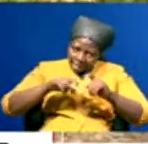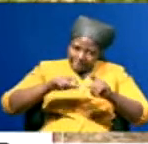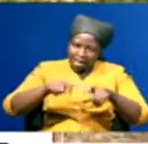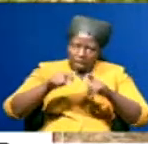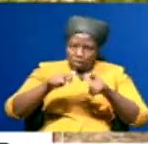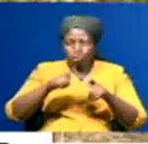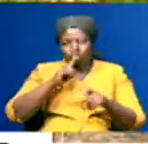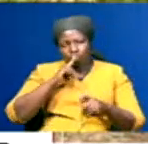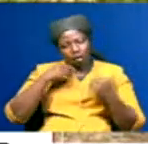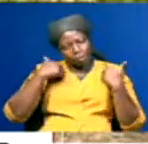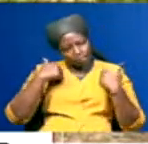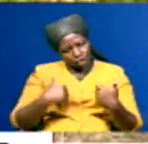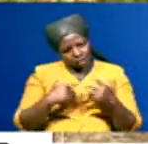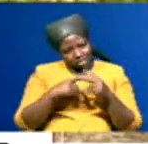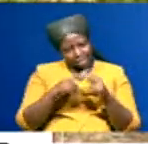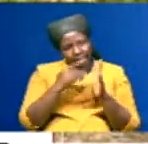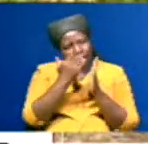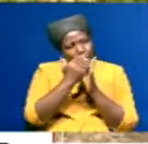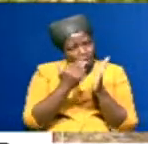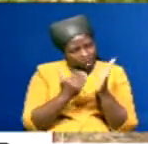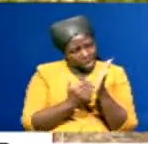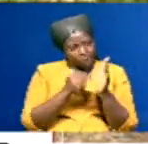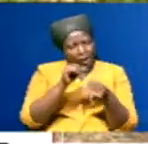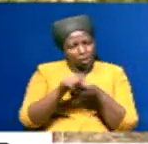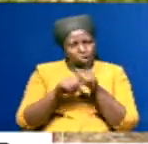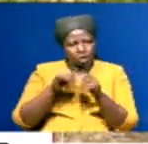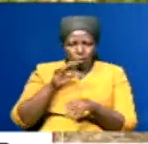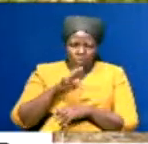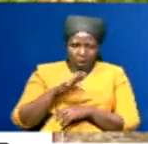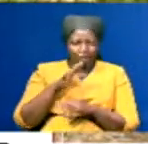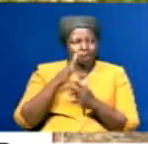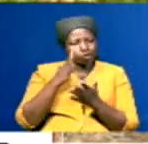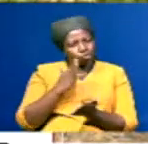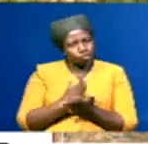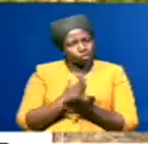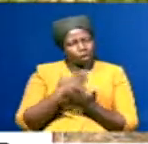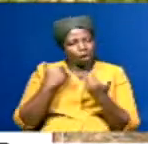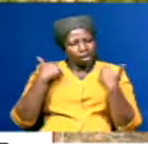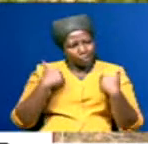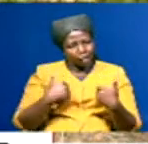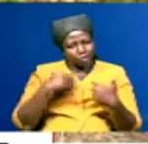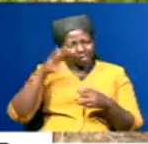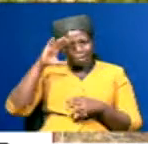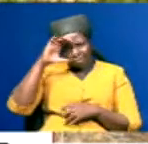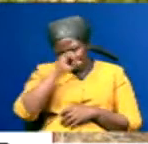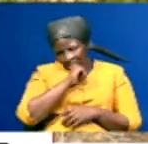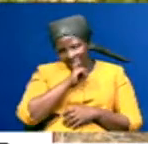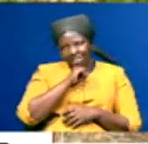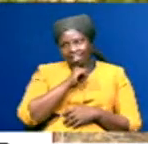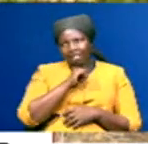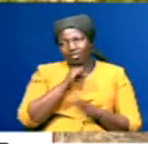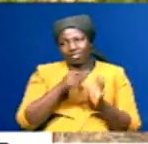started program for women, and I really liked it. There was